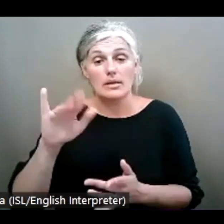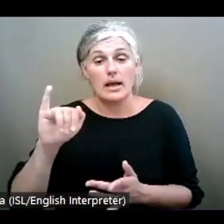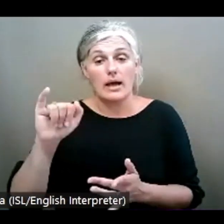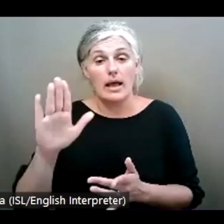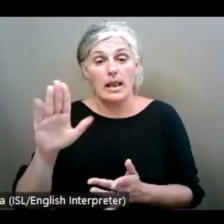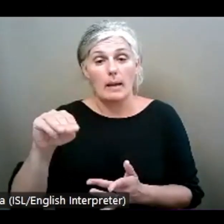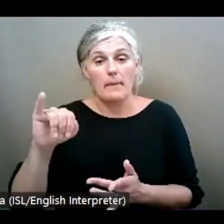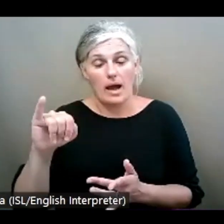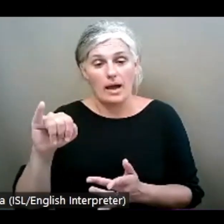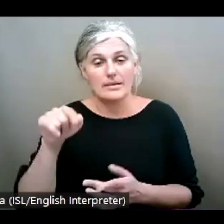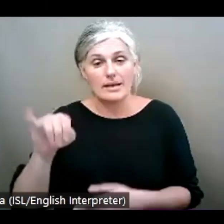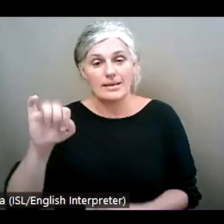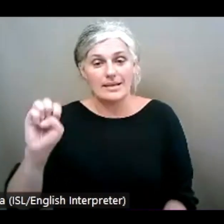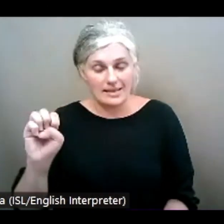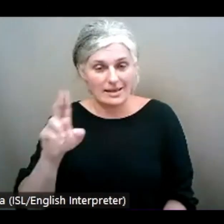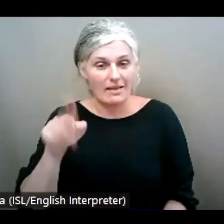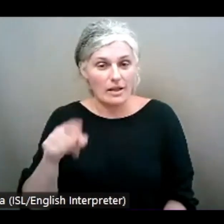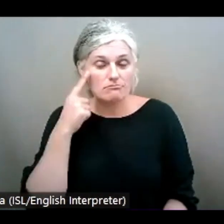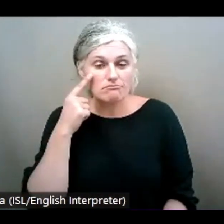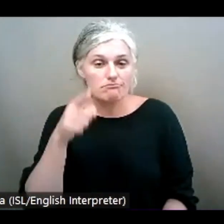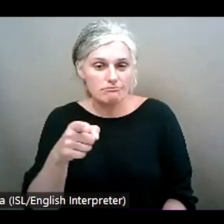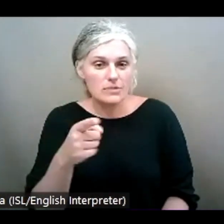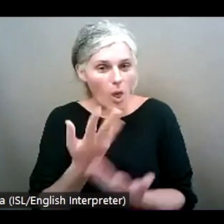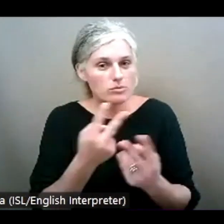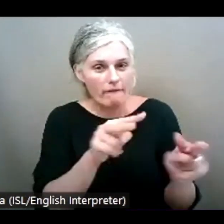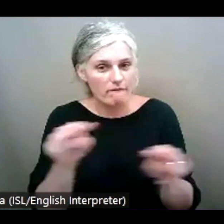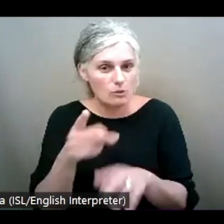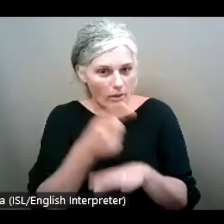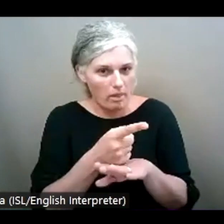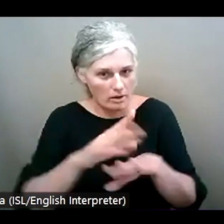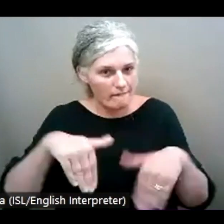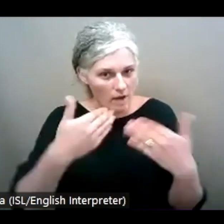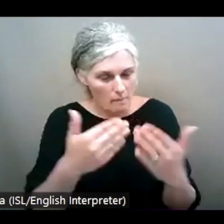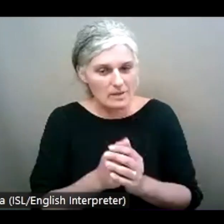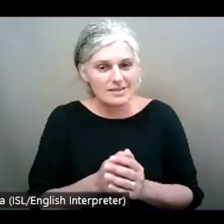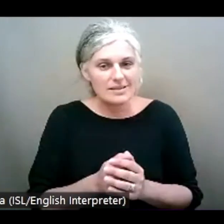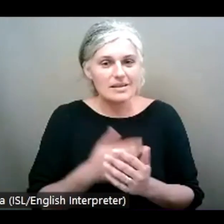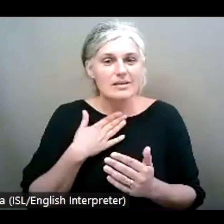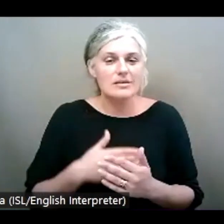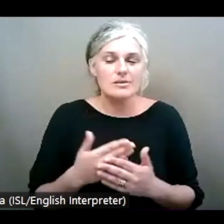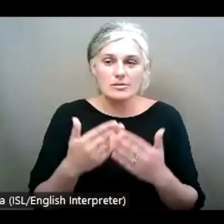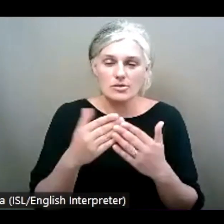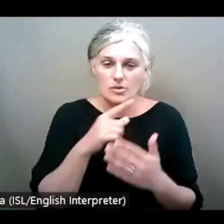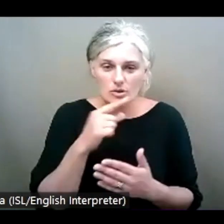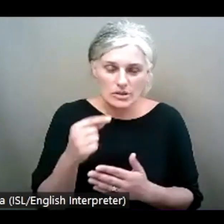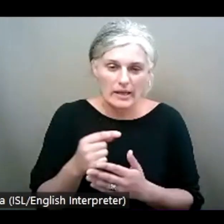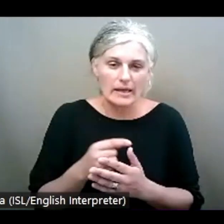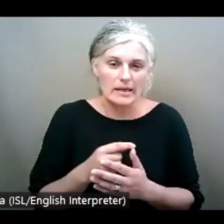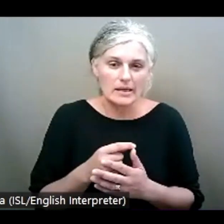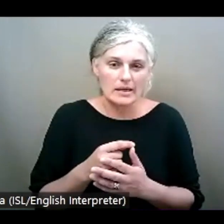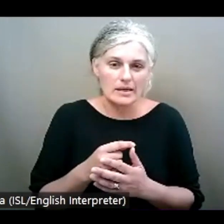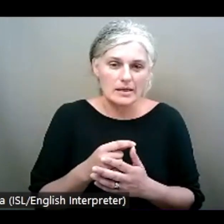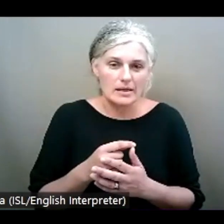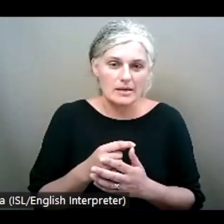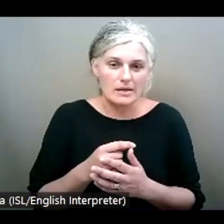www.ilmi.ie, and you get lots of videos from that as well. And just to say, we are organising a